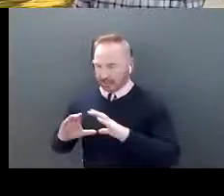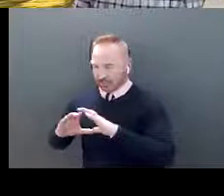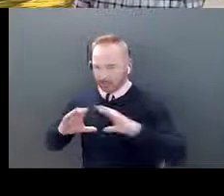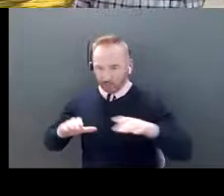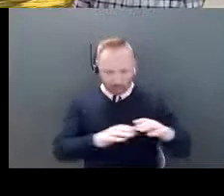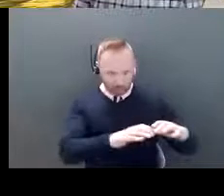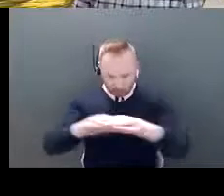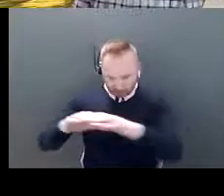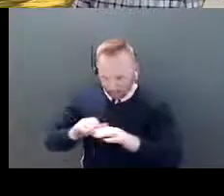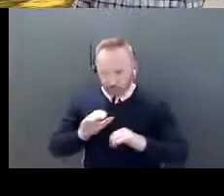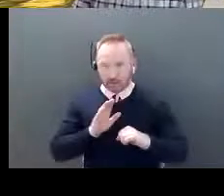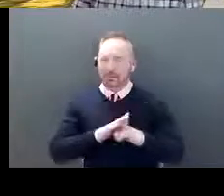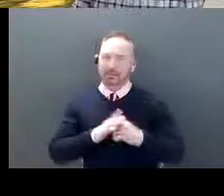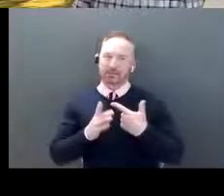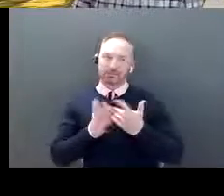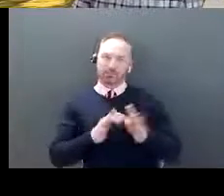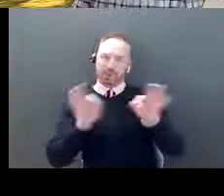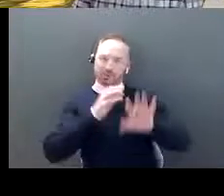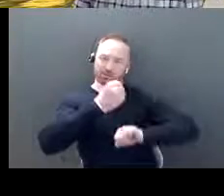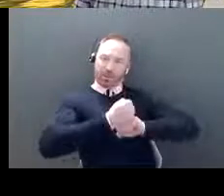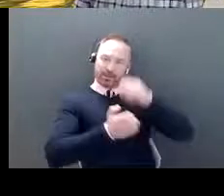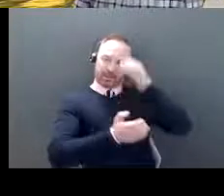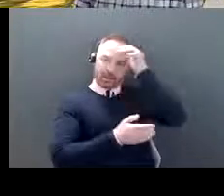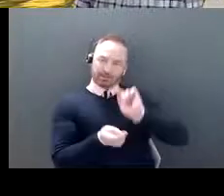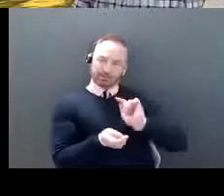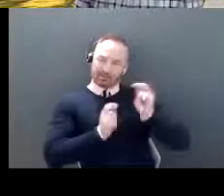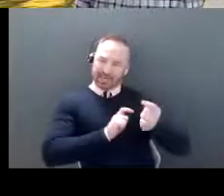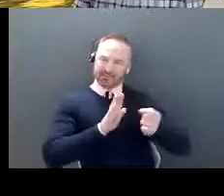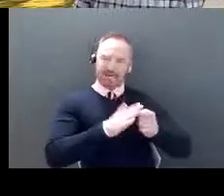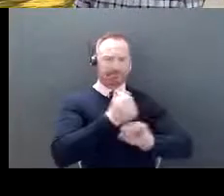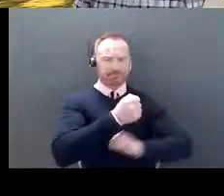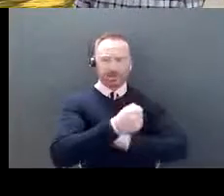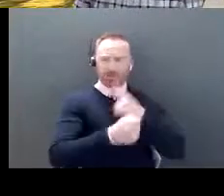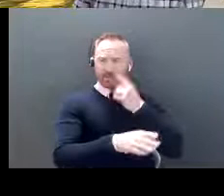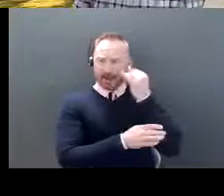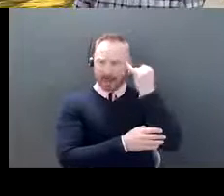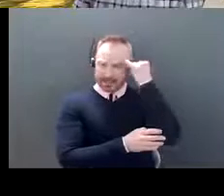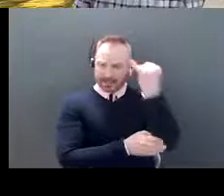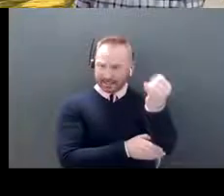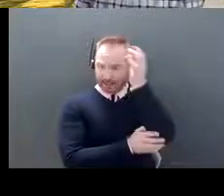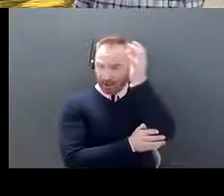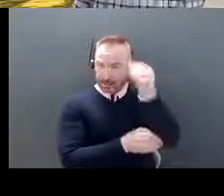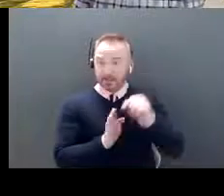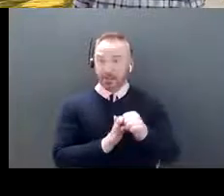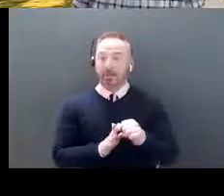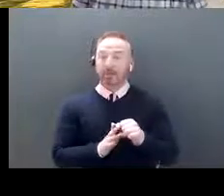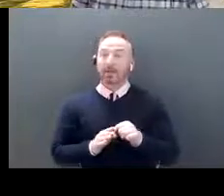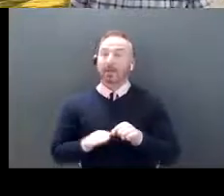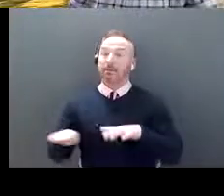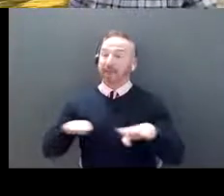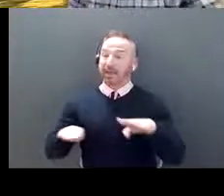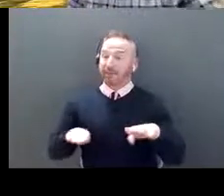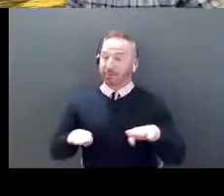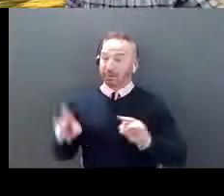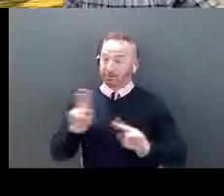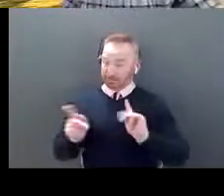is fundamental to these ideas. You know, people can change their behavior. So people who are acting in an abusive